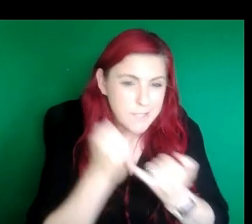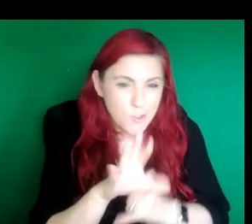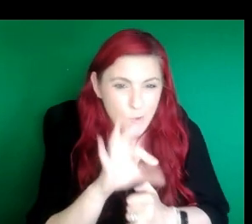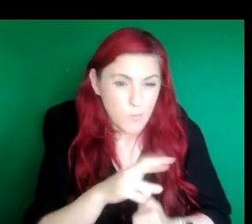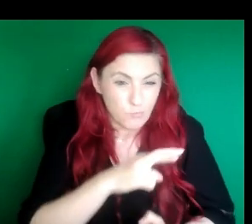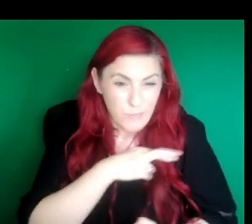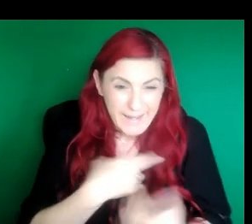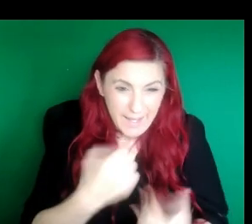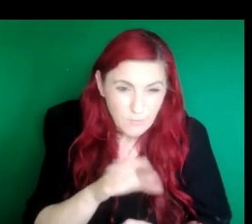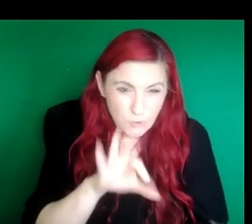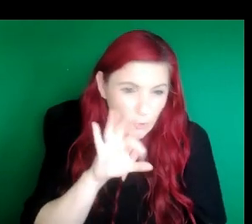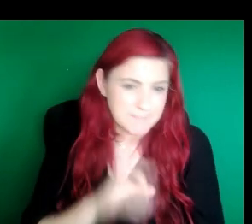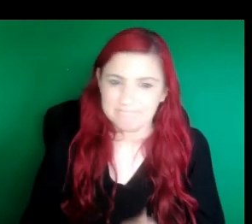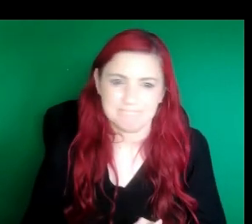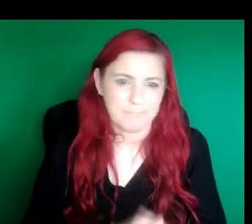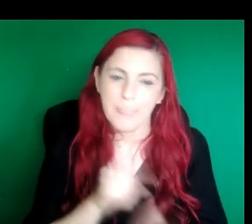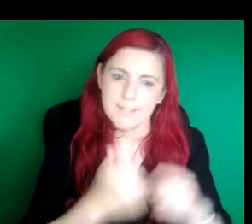Act.